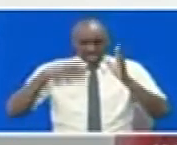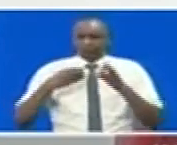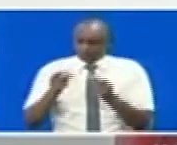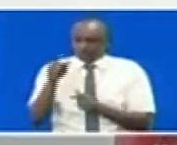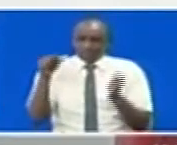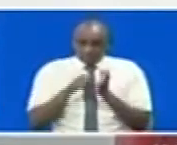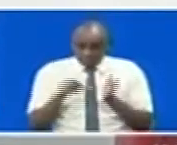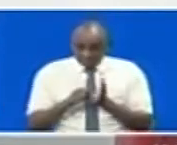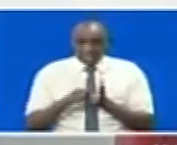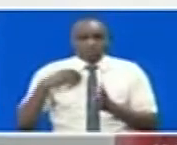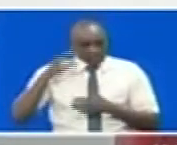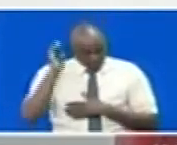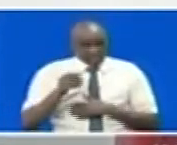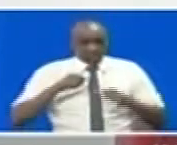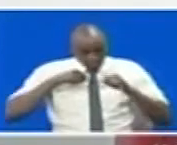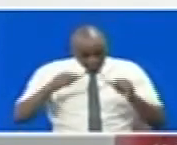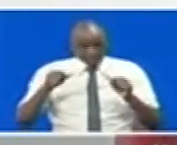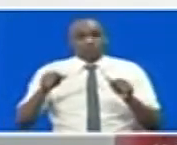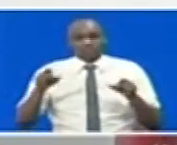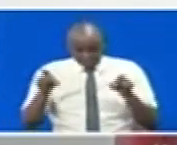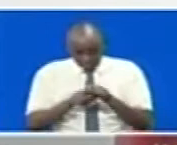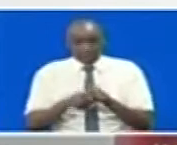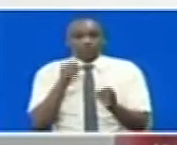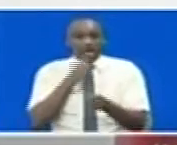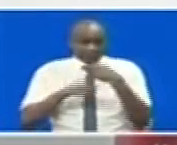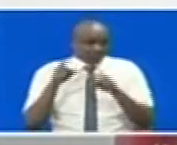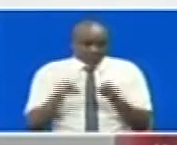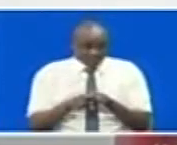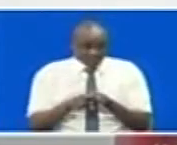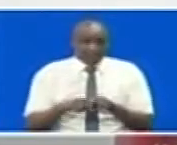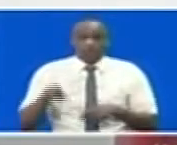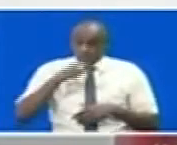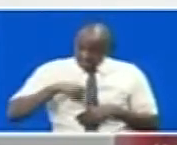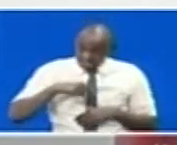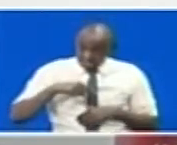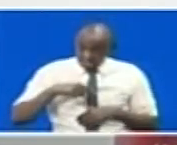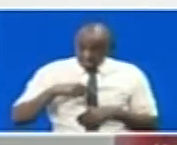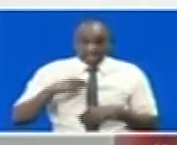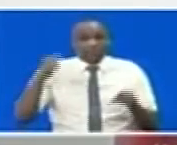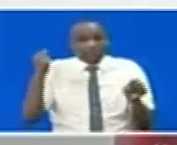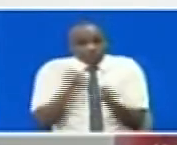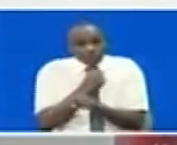is, and we continue to do so. And we cannot.